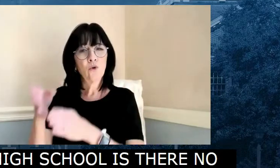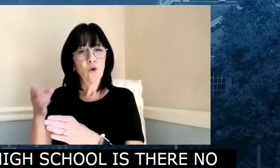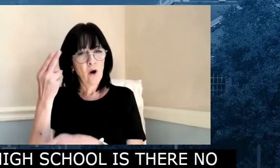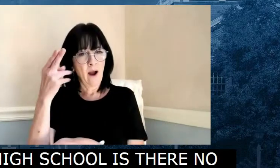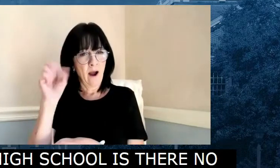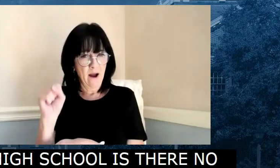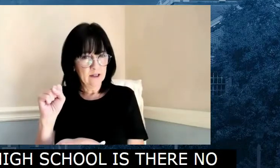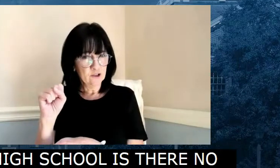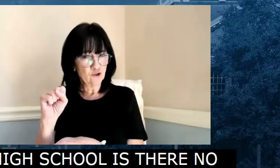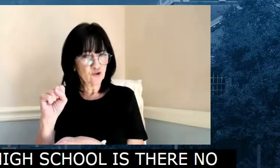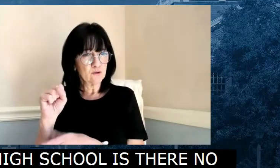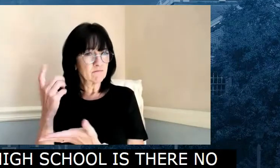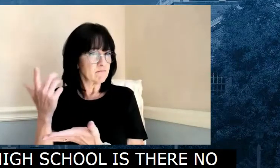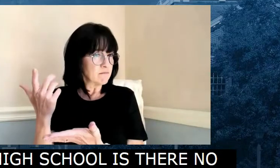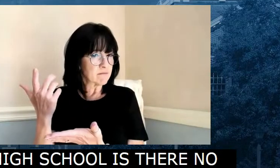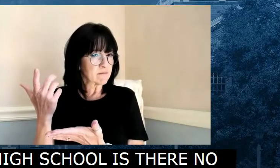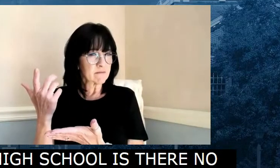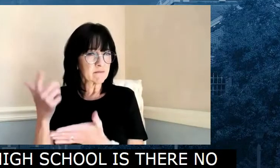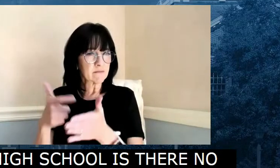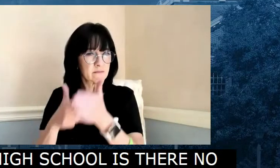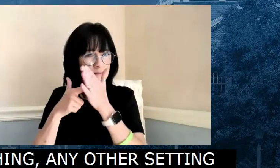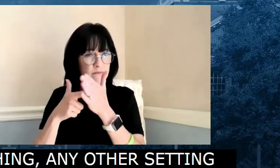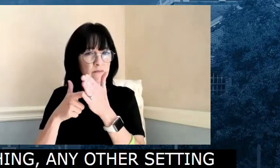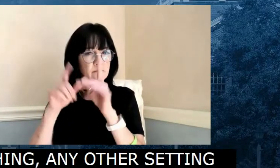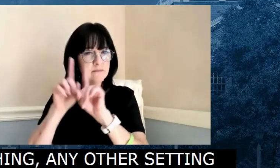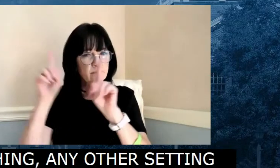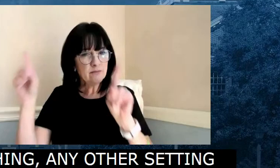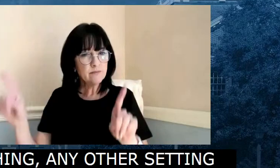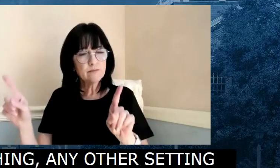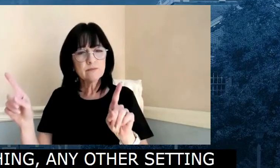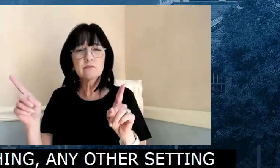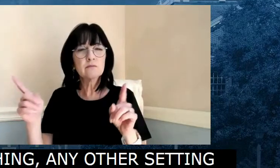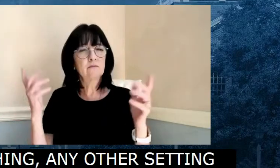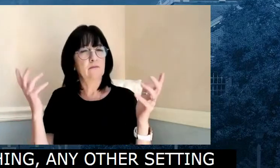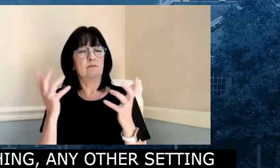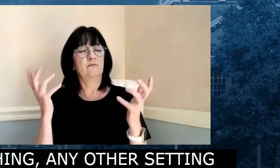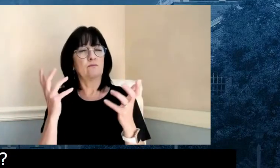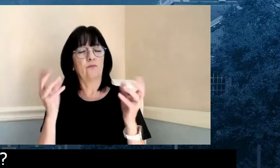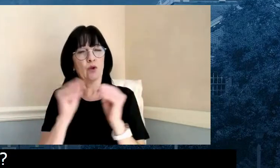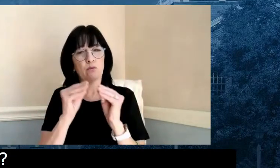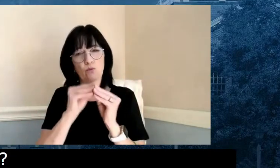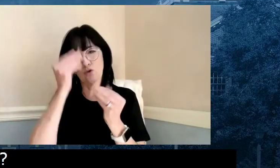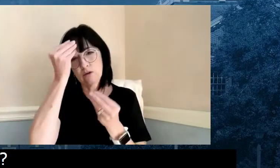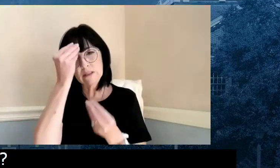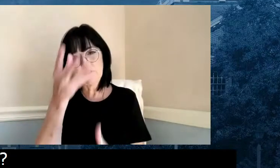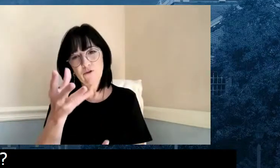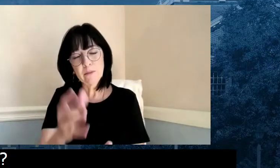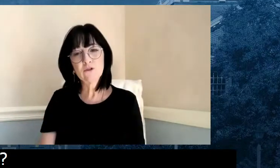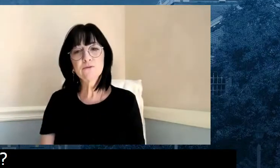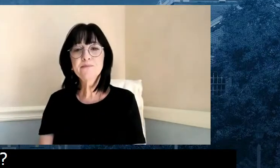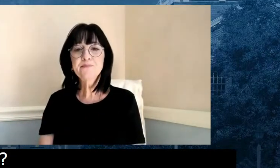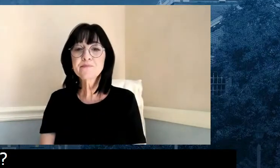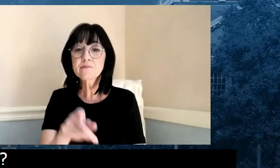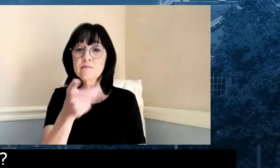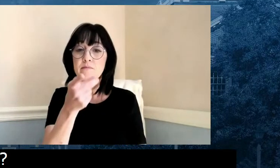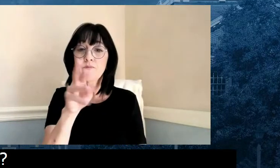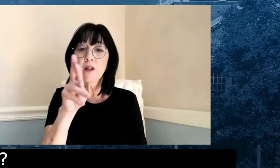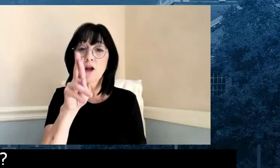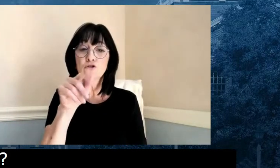the distancing is still a rule? Dr. Rattay, do you want to take that one?